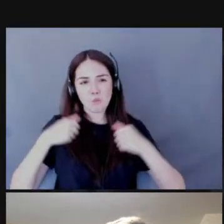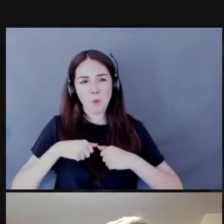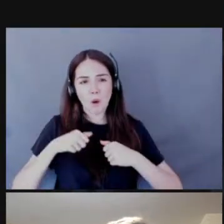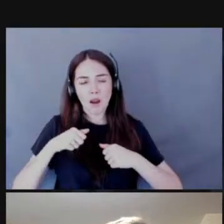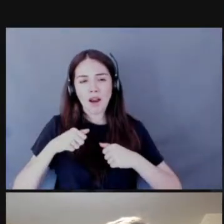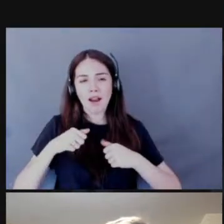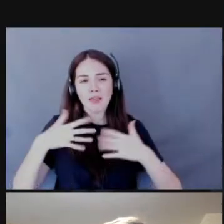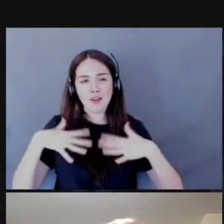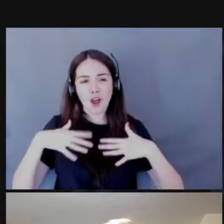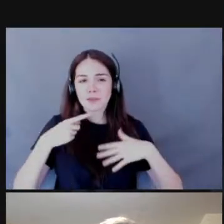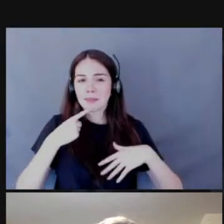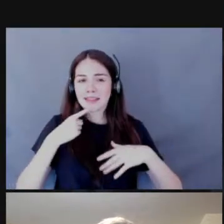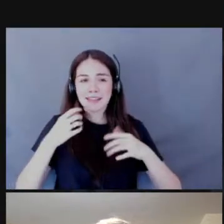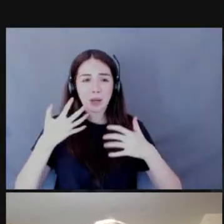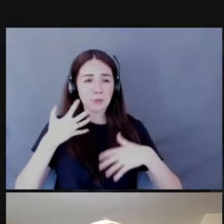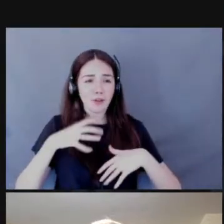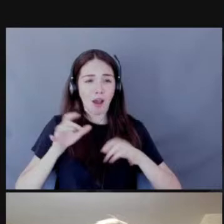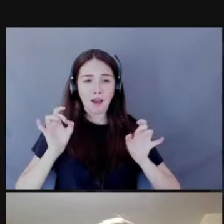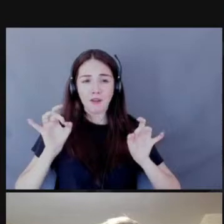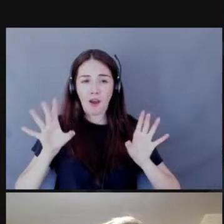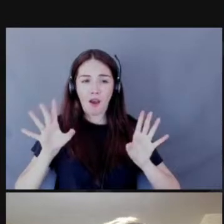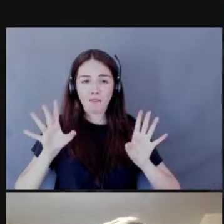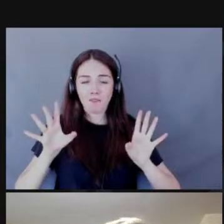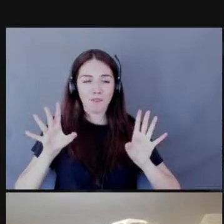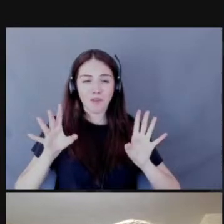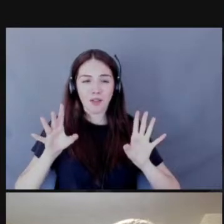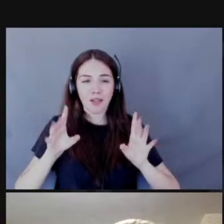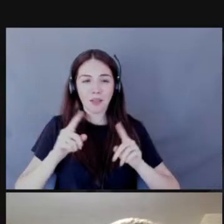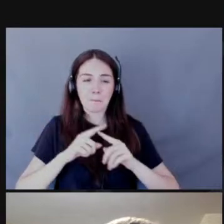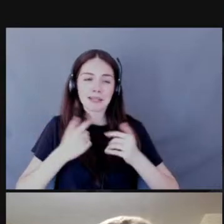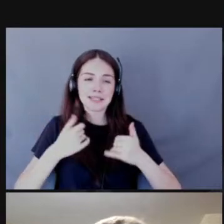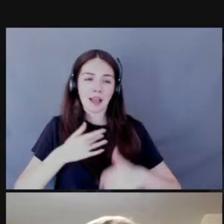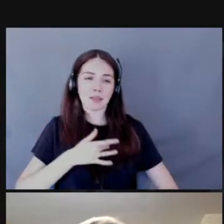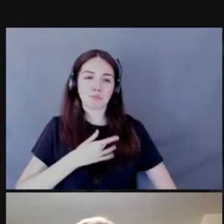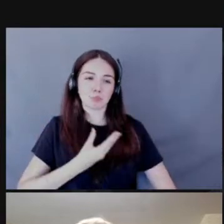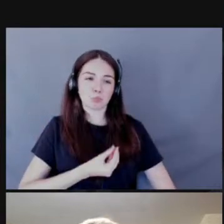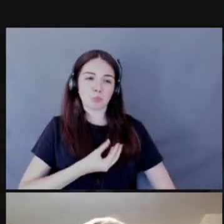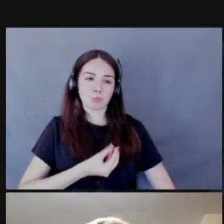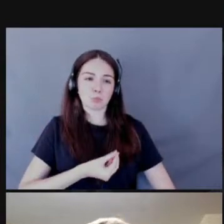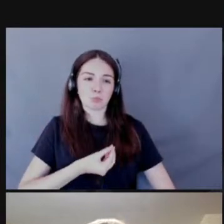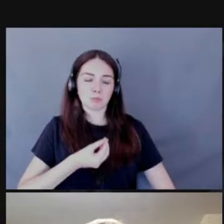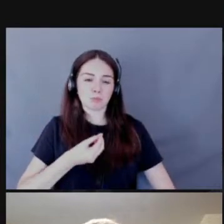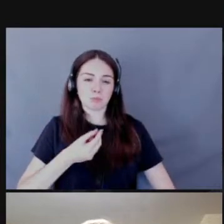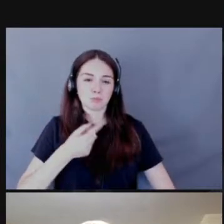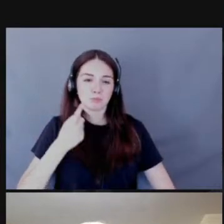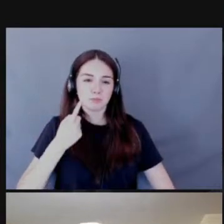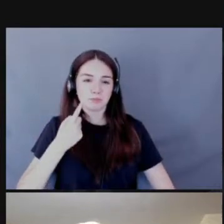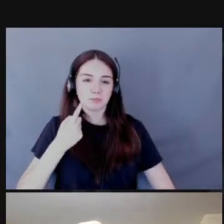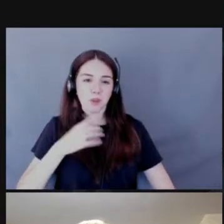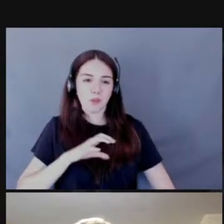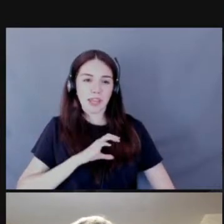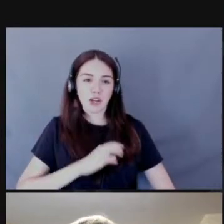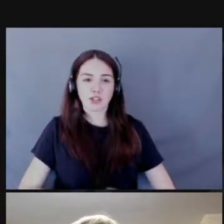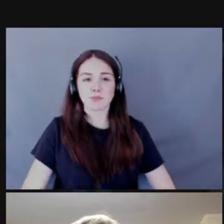and horrible, but they all kind of had a soft spot for it nonetheless.